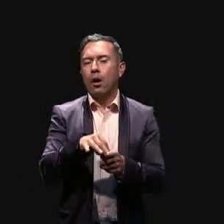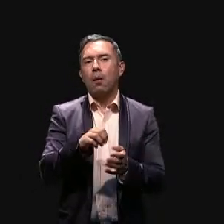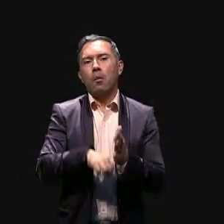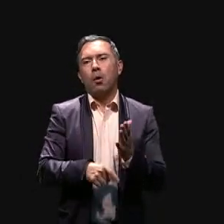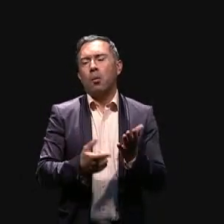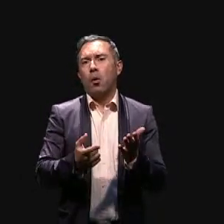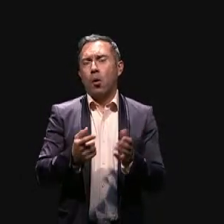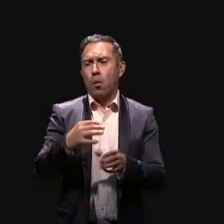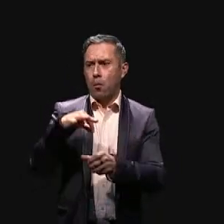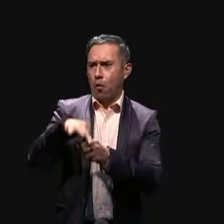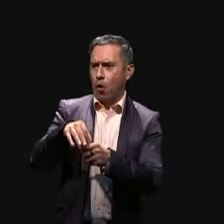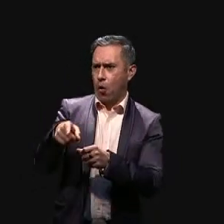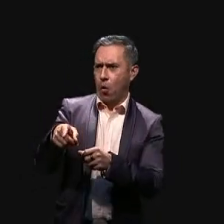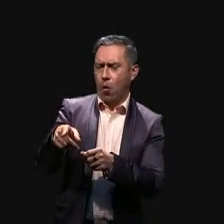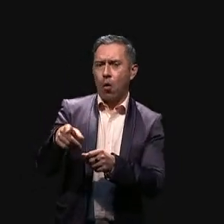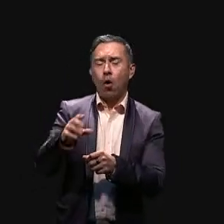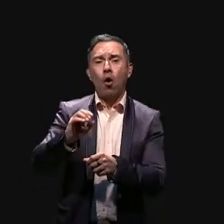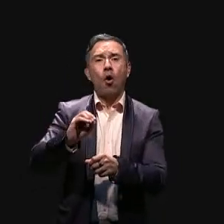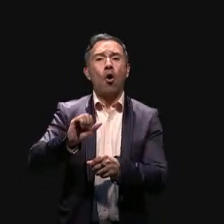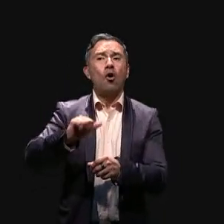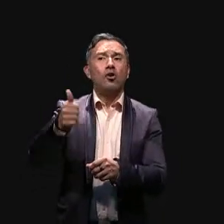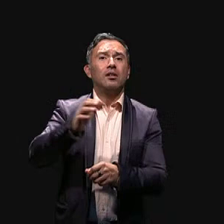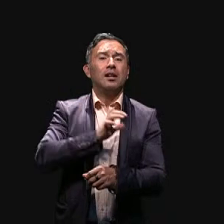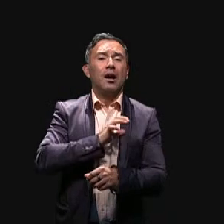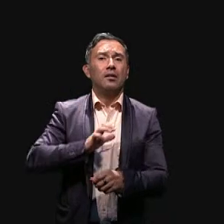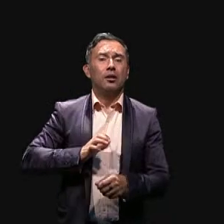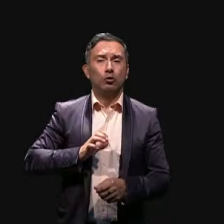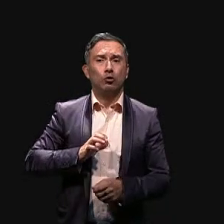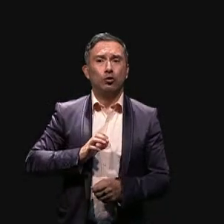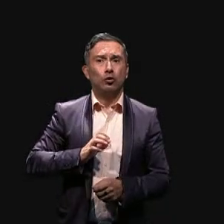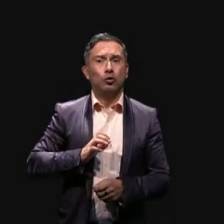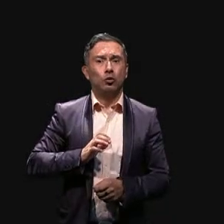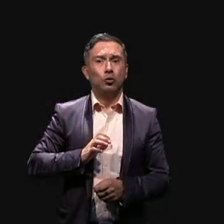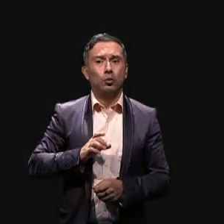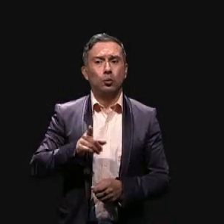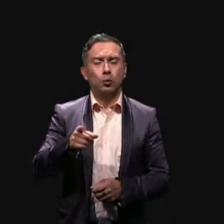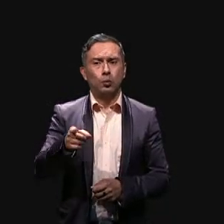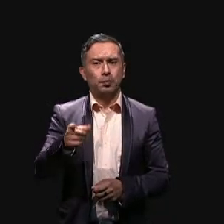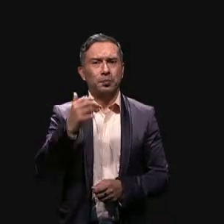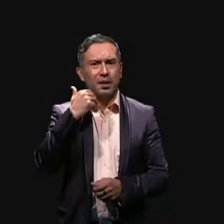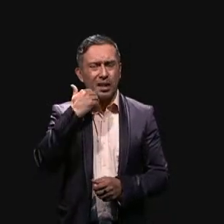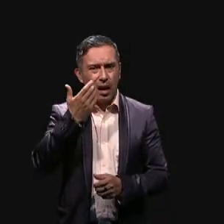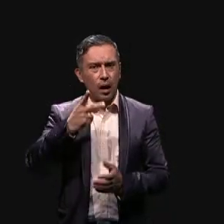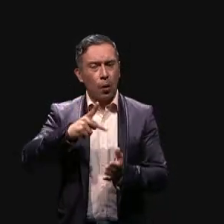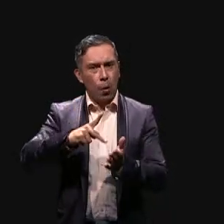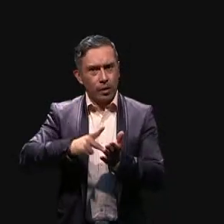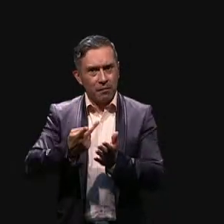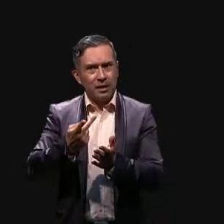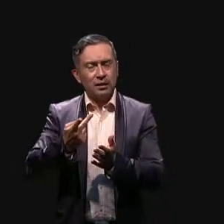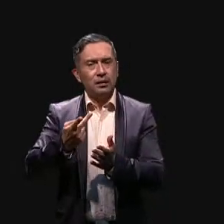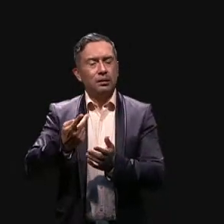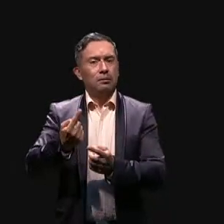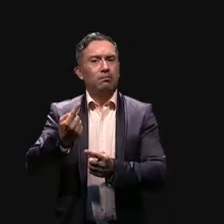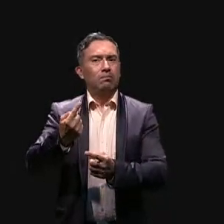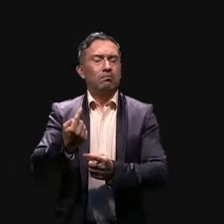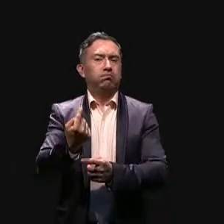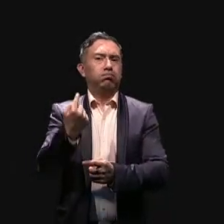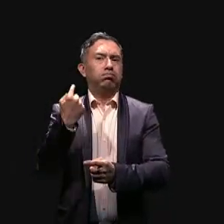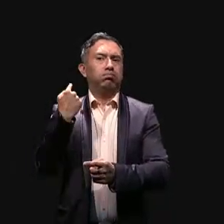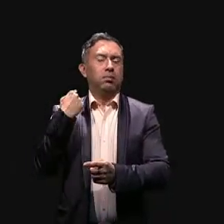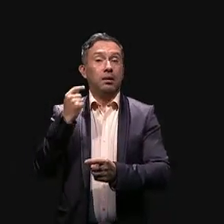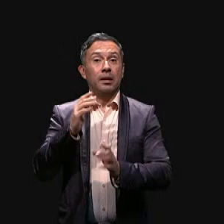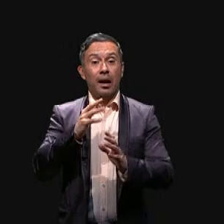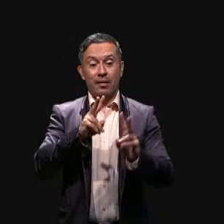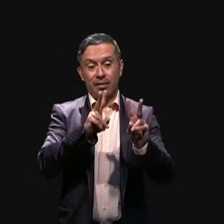turn back the tide of all the advances we've made in our society, in turn things